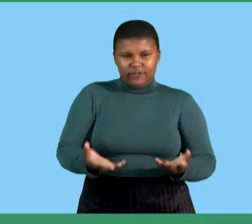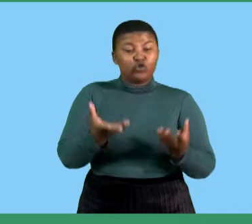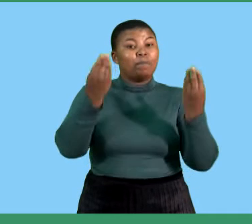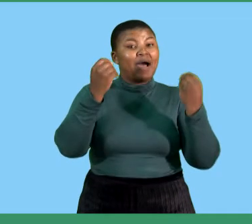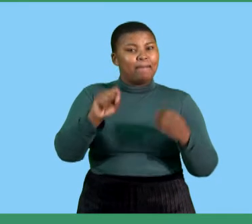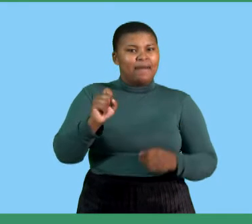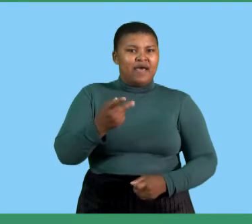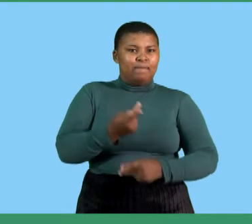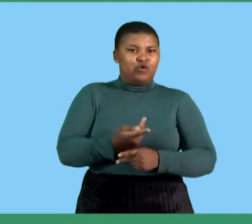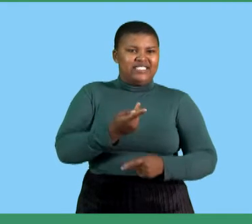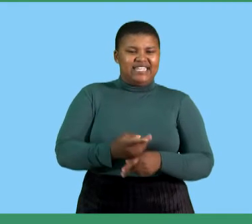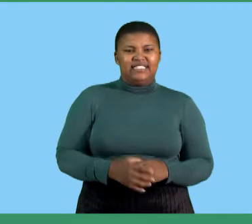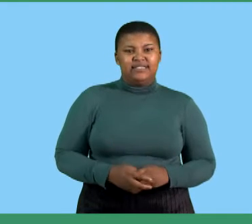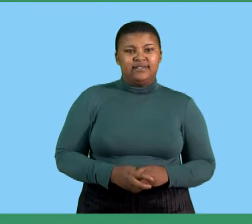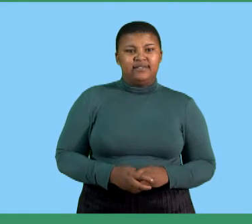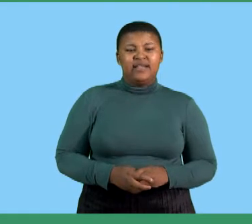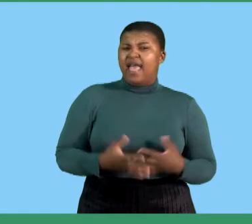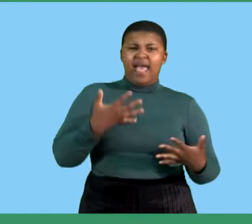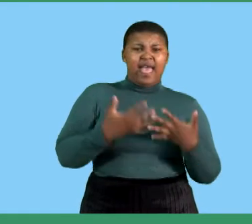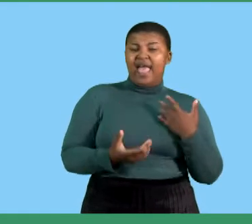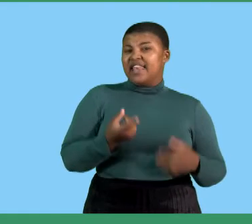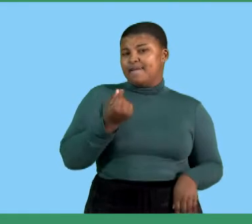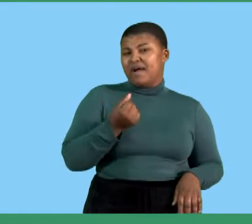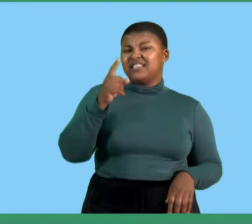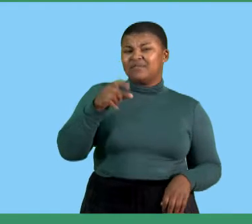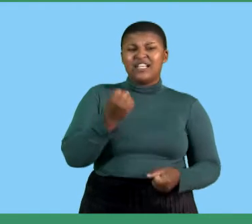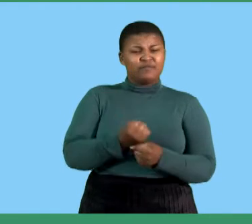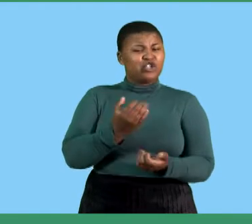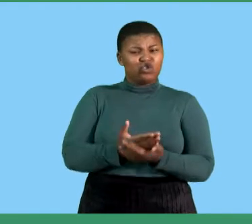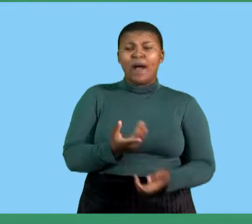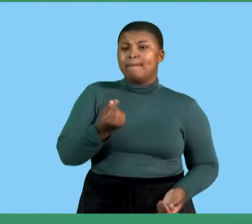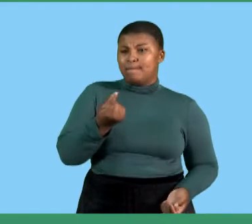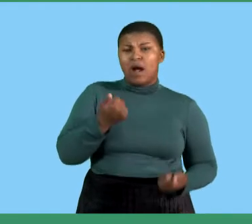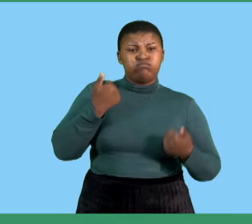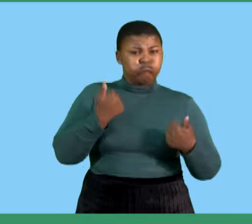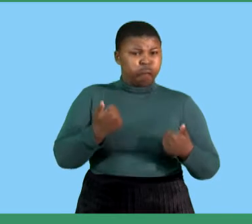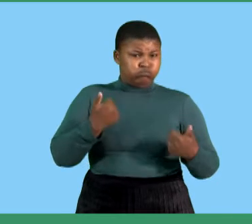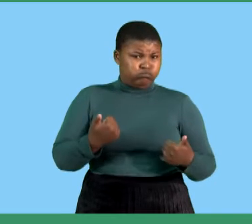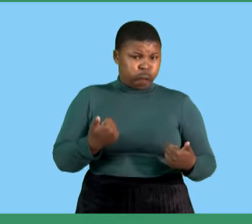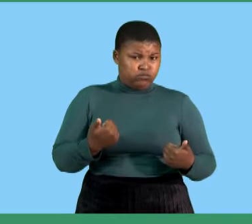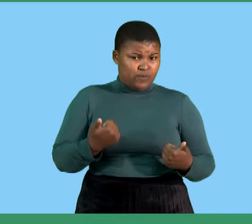their product, but not just any price. You need to make sure that the price is